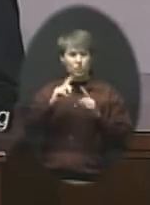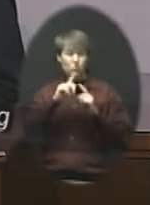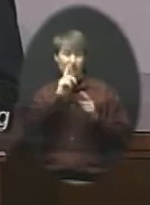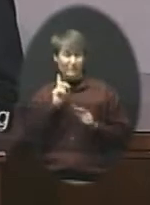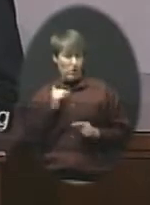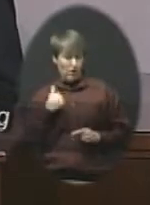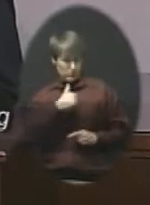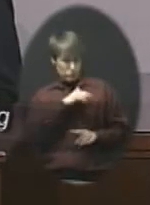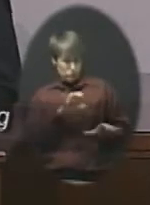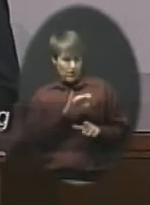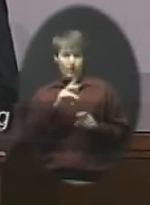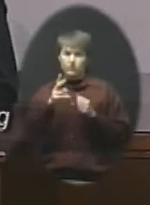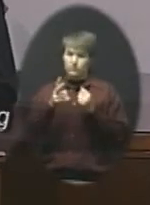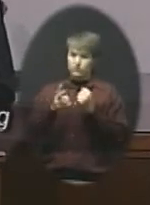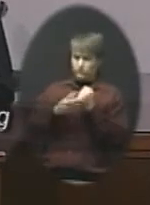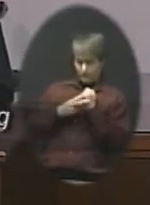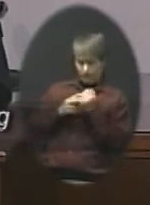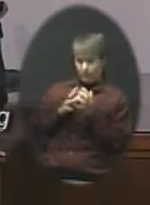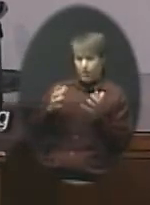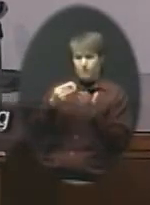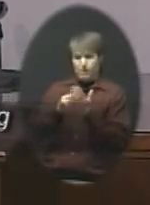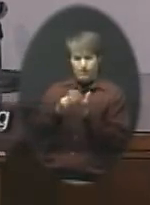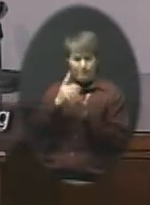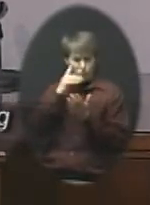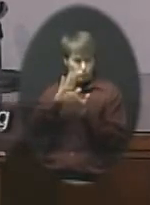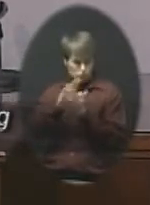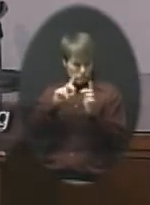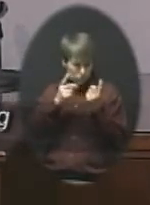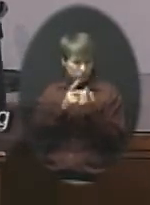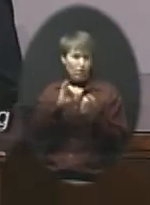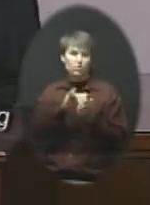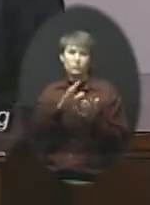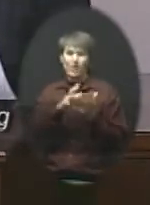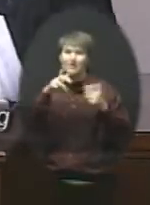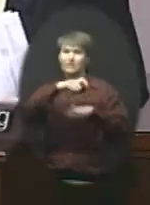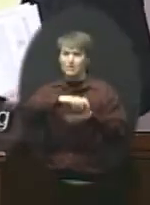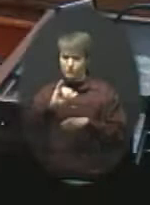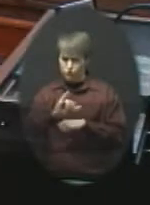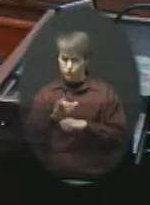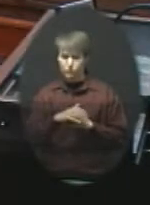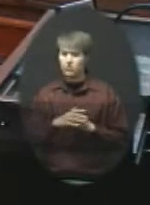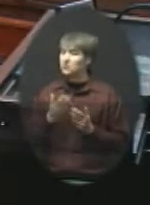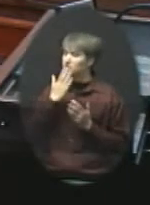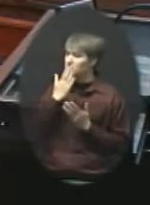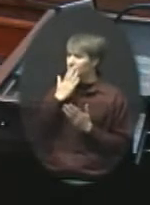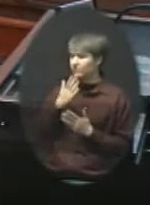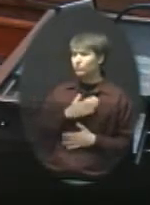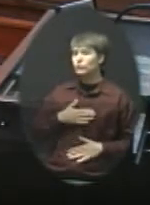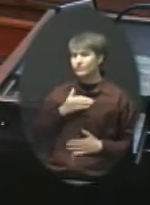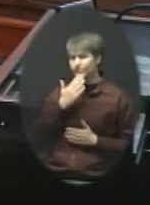a tremendous amount of money, and it also saves a tremendous amount of time in getting this done. Good. Appreciate it.